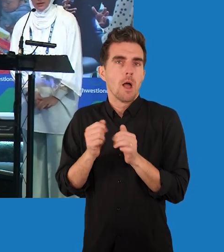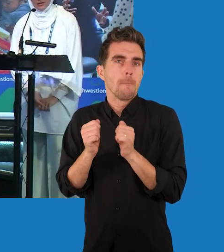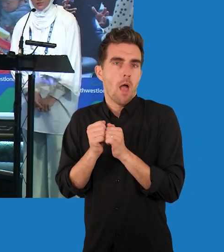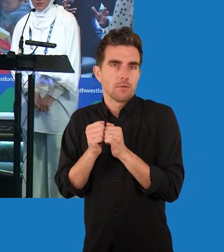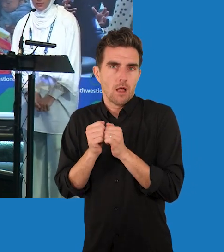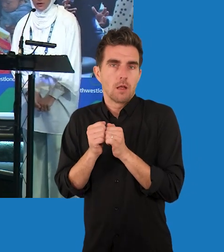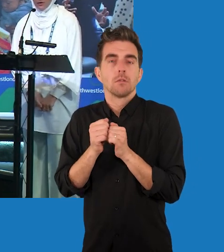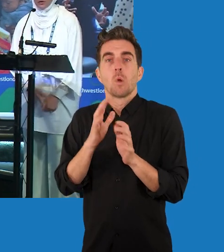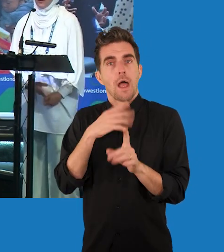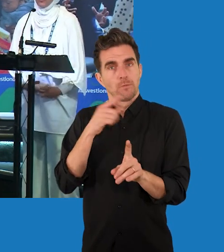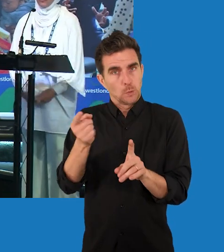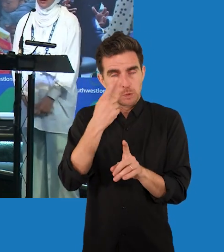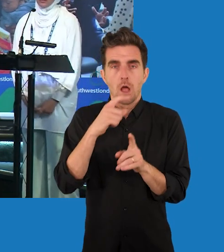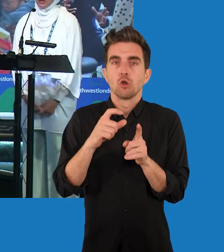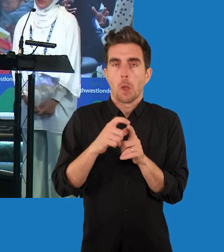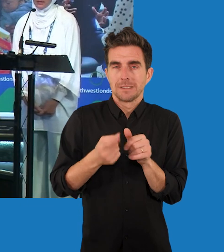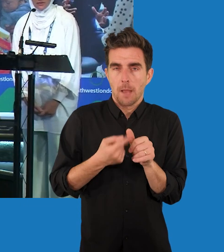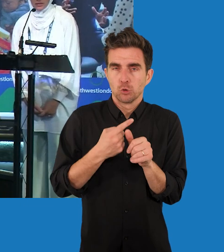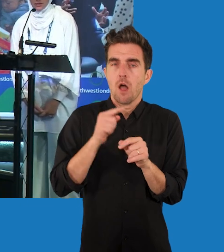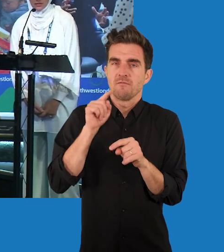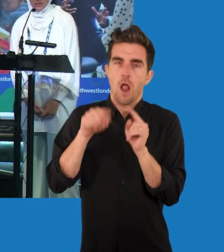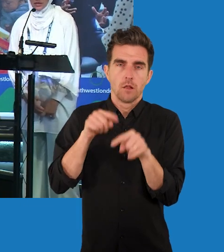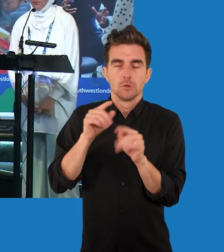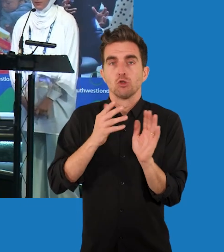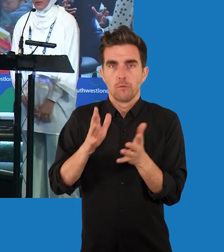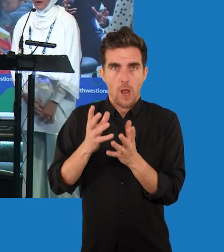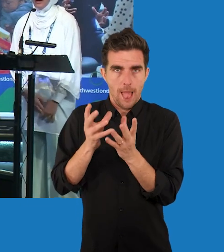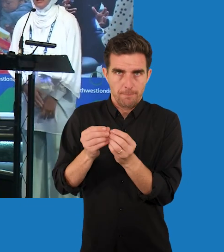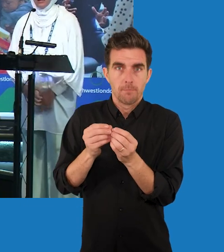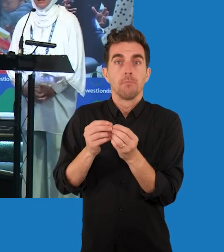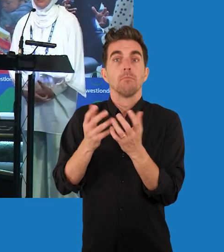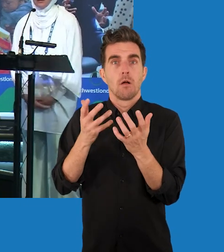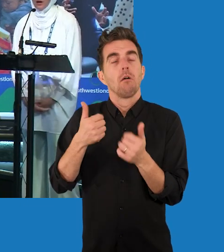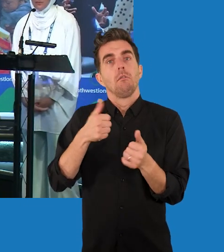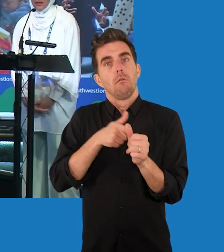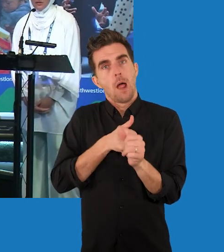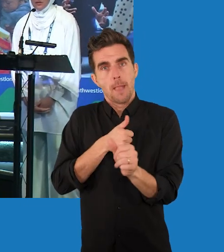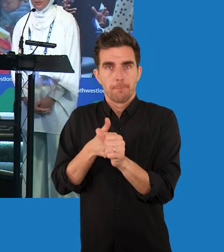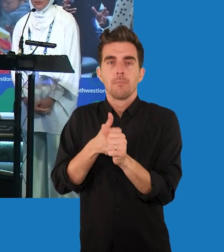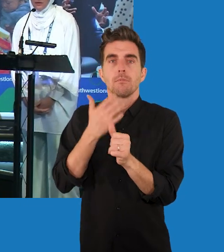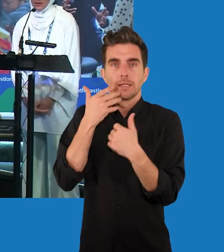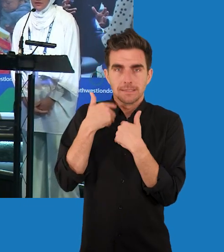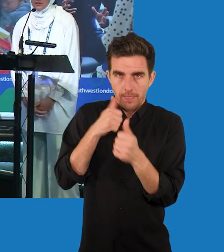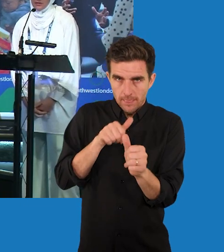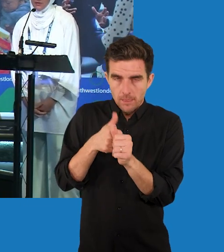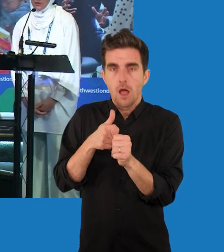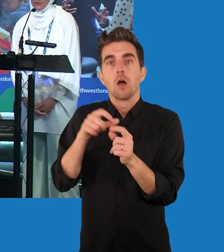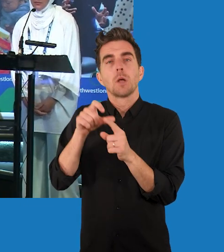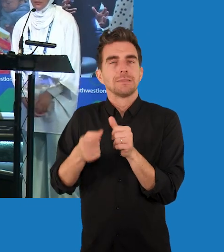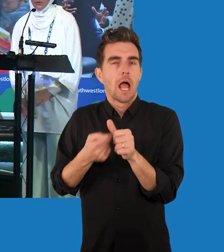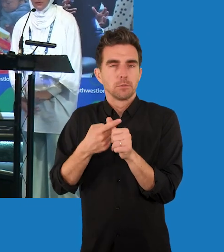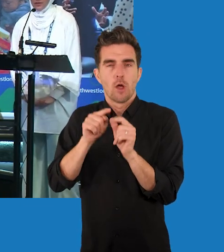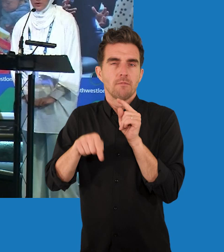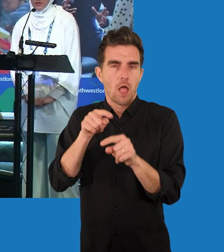domestic violence with her partner, so I referred to domestic violence services to help her with that. And they've just really benefited